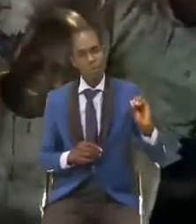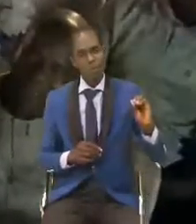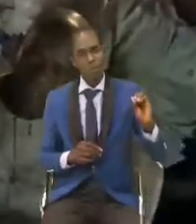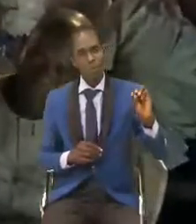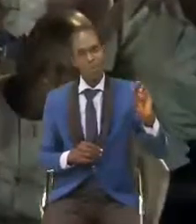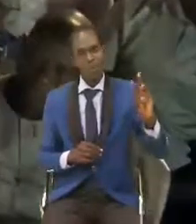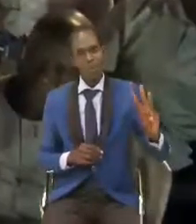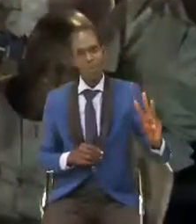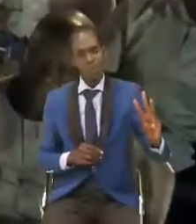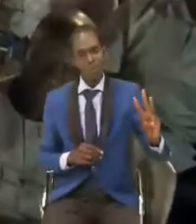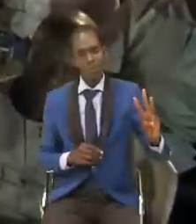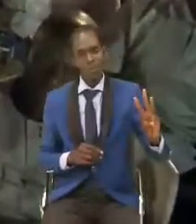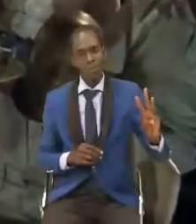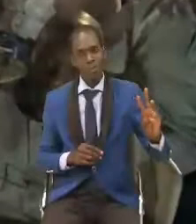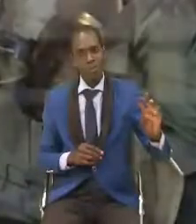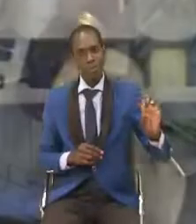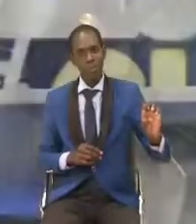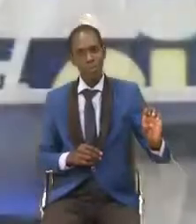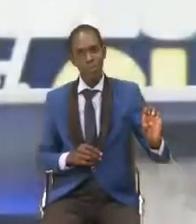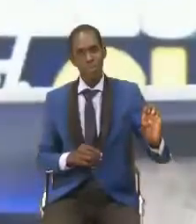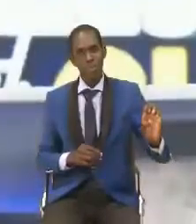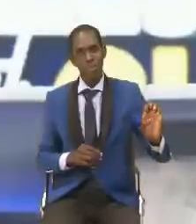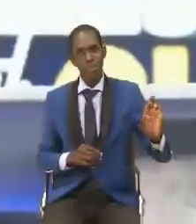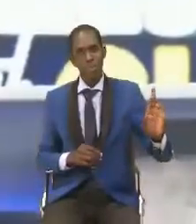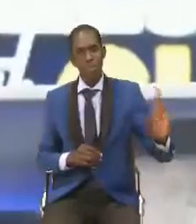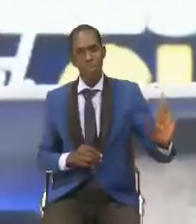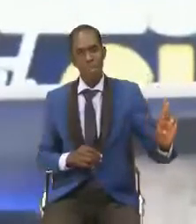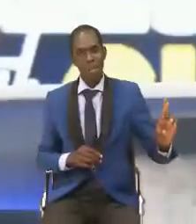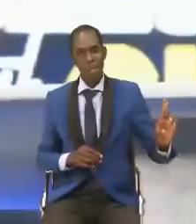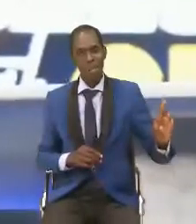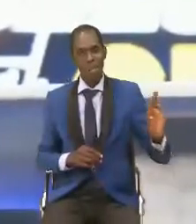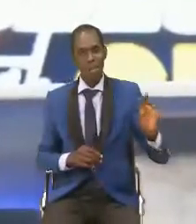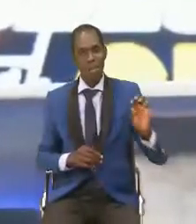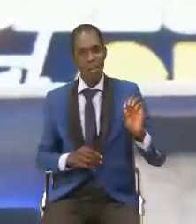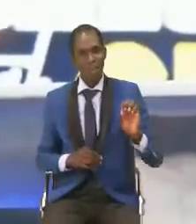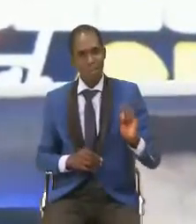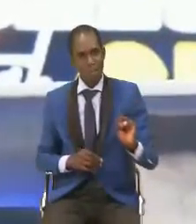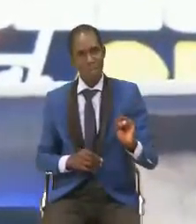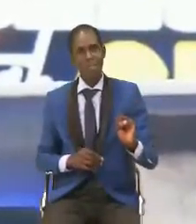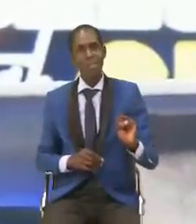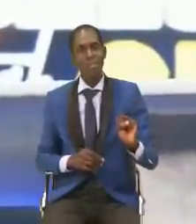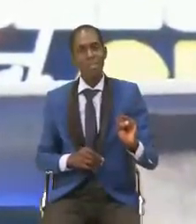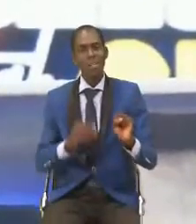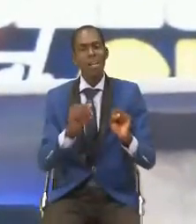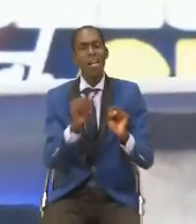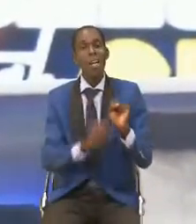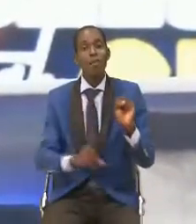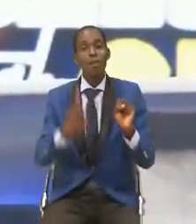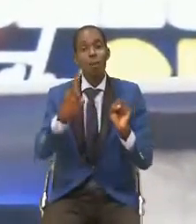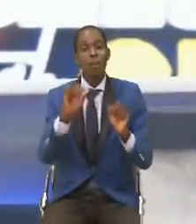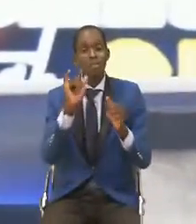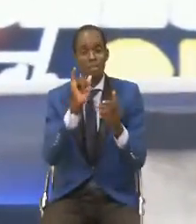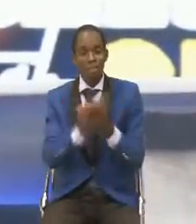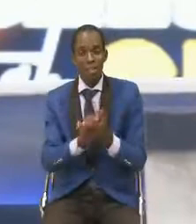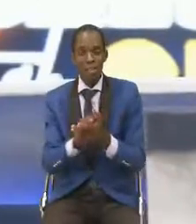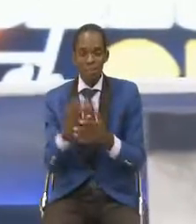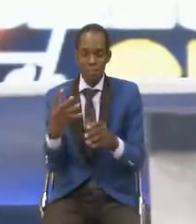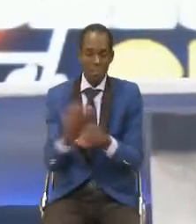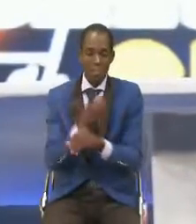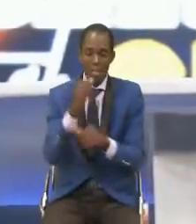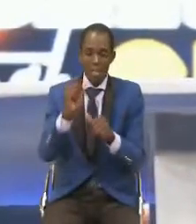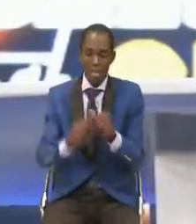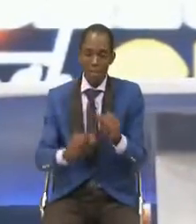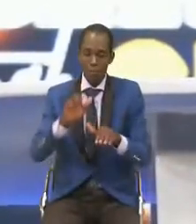s h o w e r